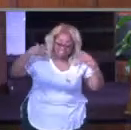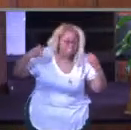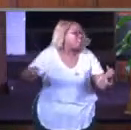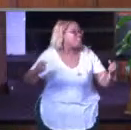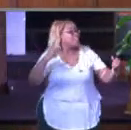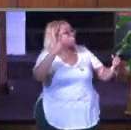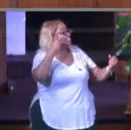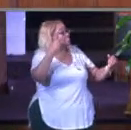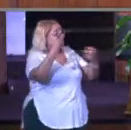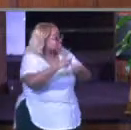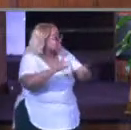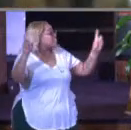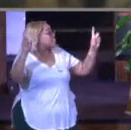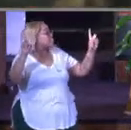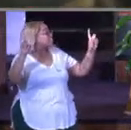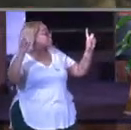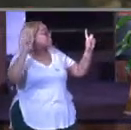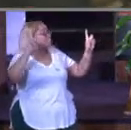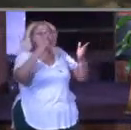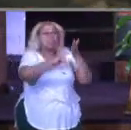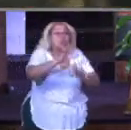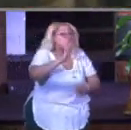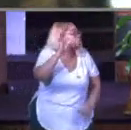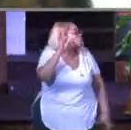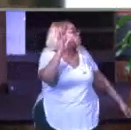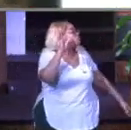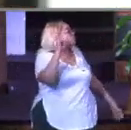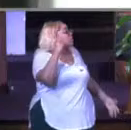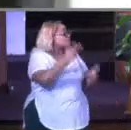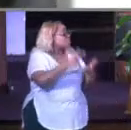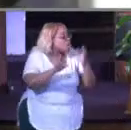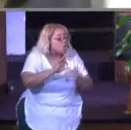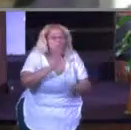healing? Do you see your deliverance? That's the Holy Ghost.